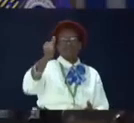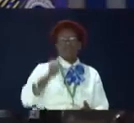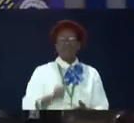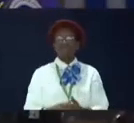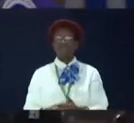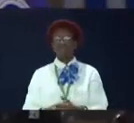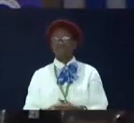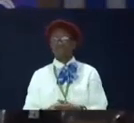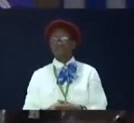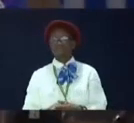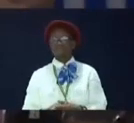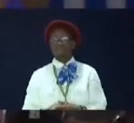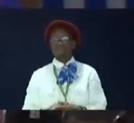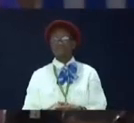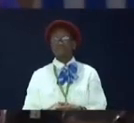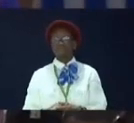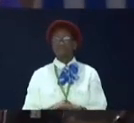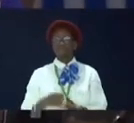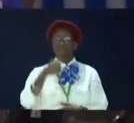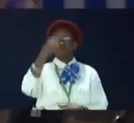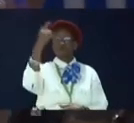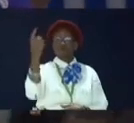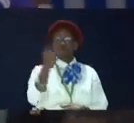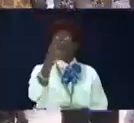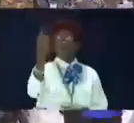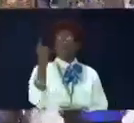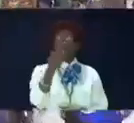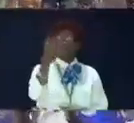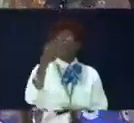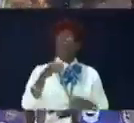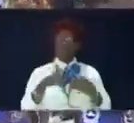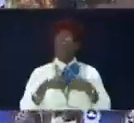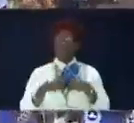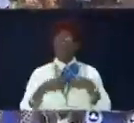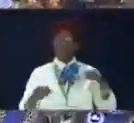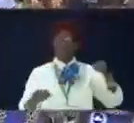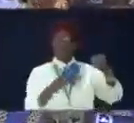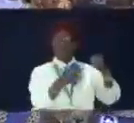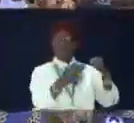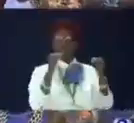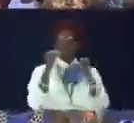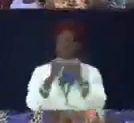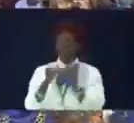Lai lai. Always have more than sufficient.